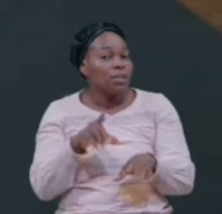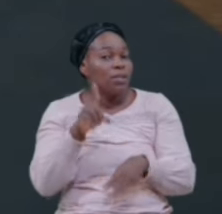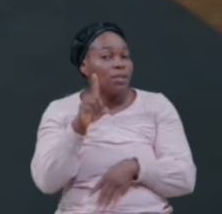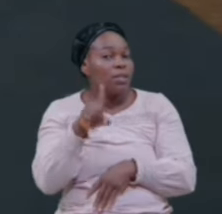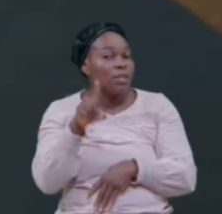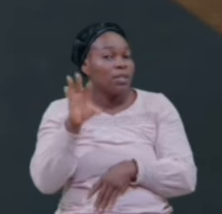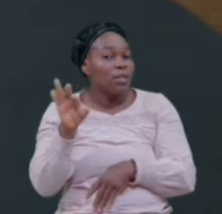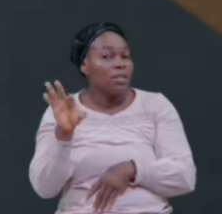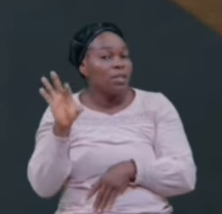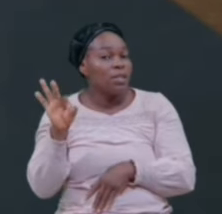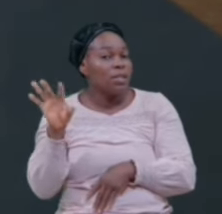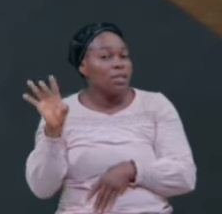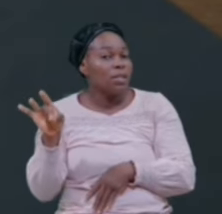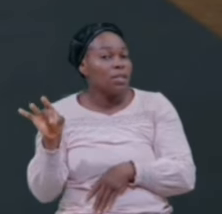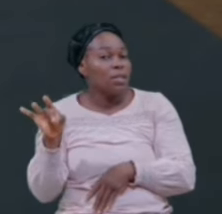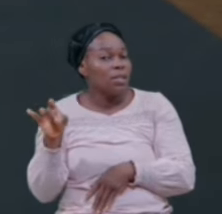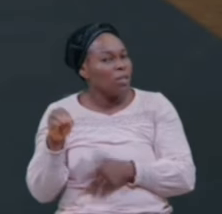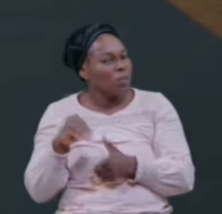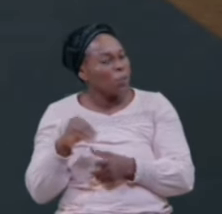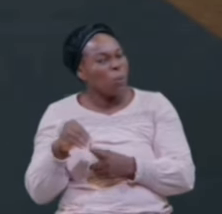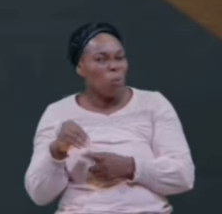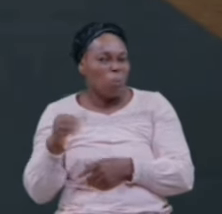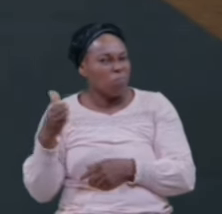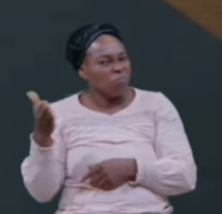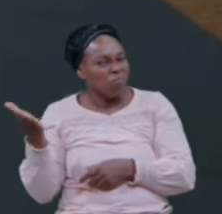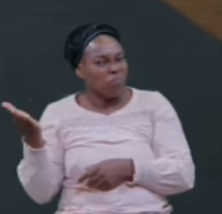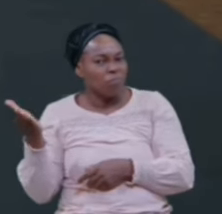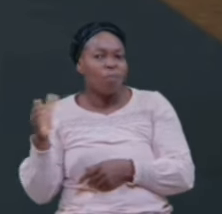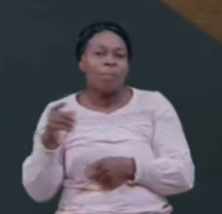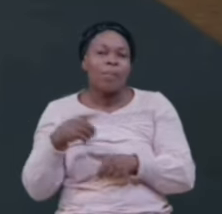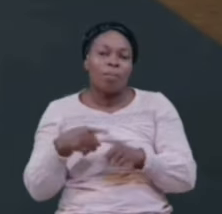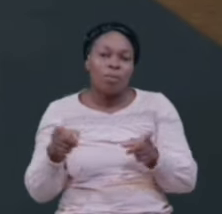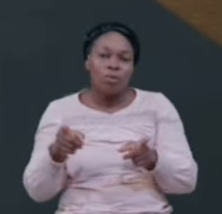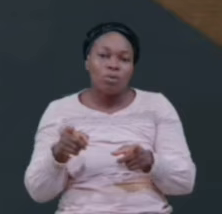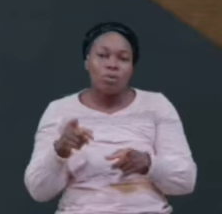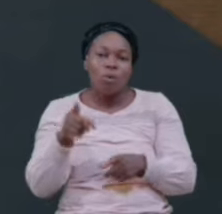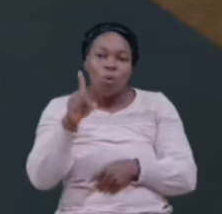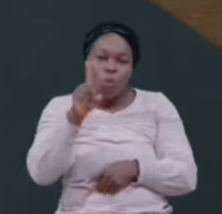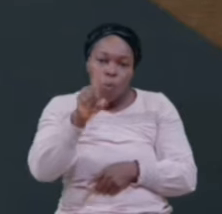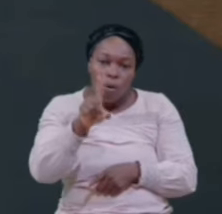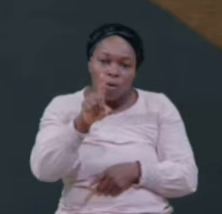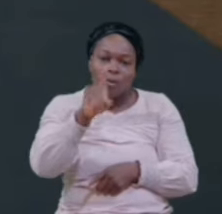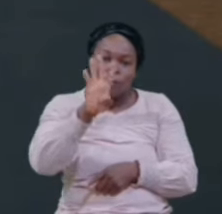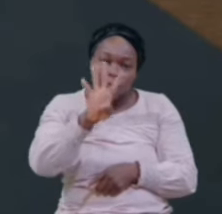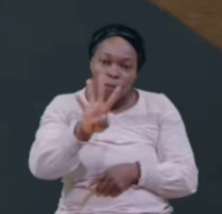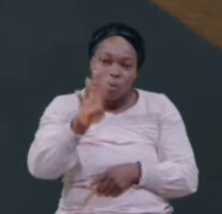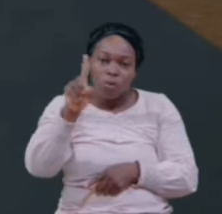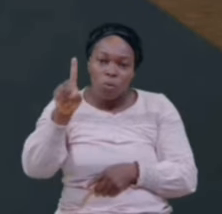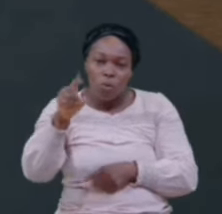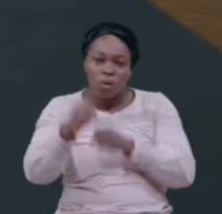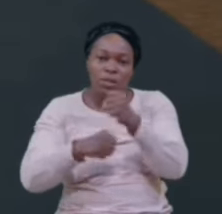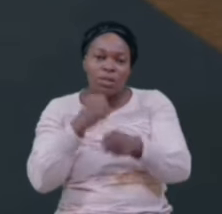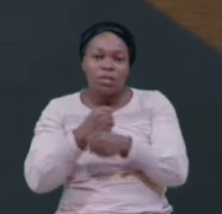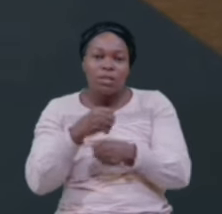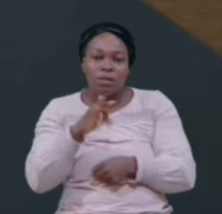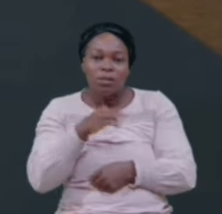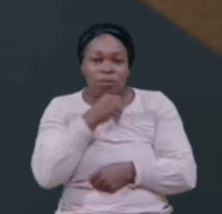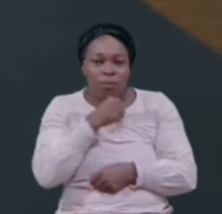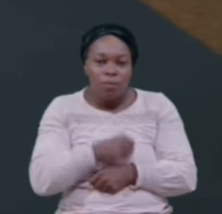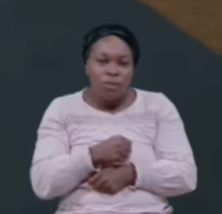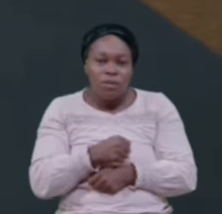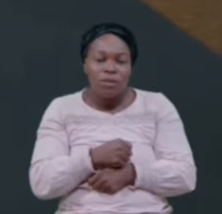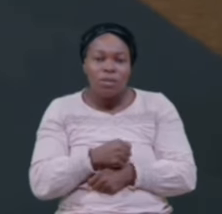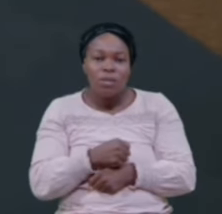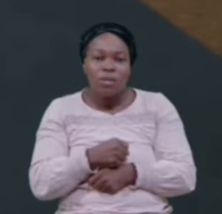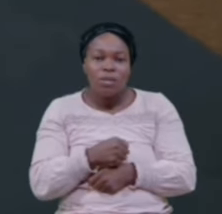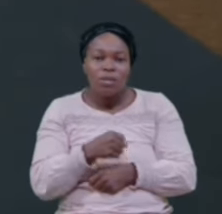1998 or thereabout. He was 141 years of age. And they have it